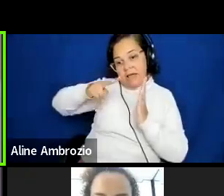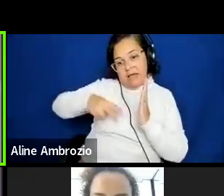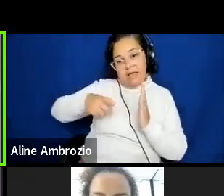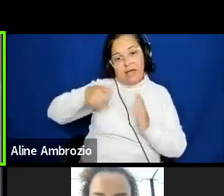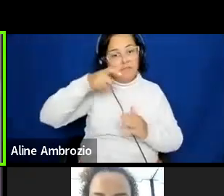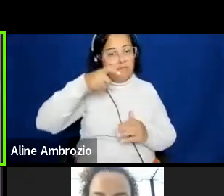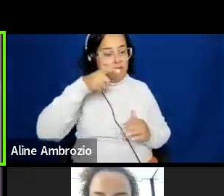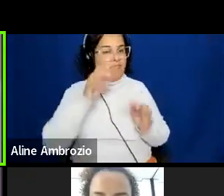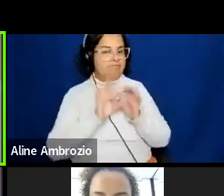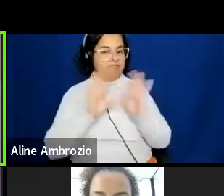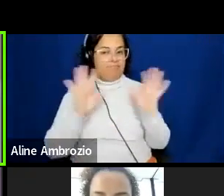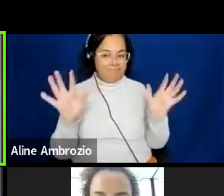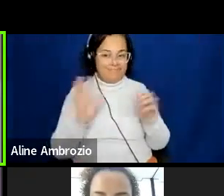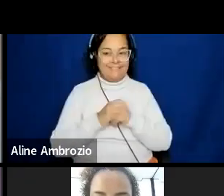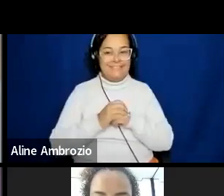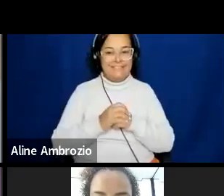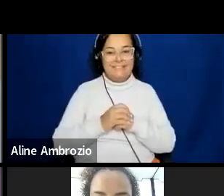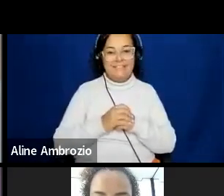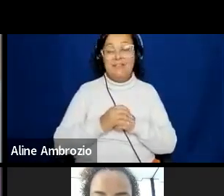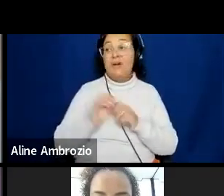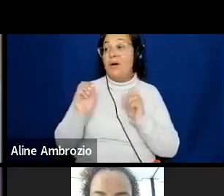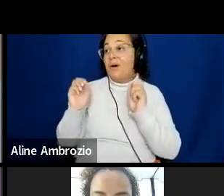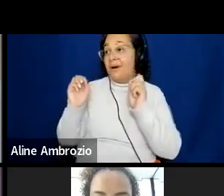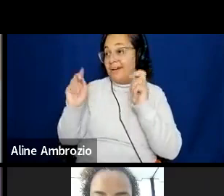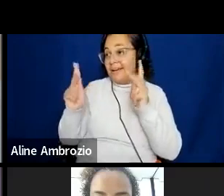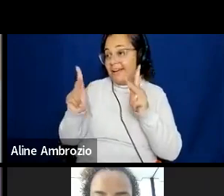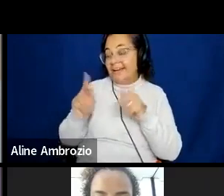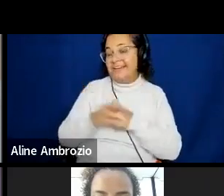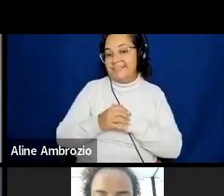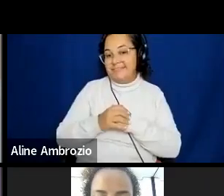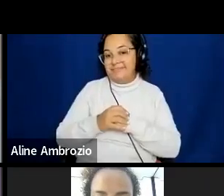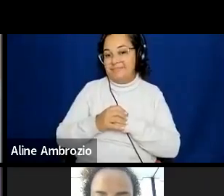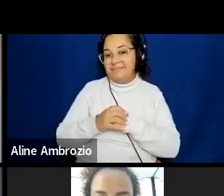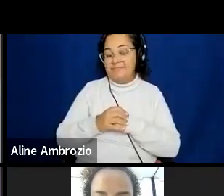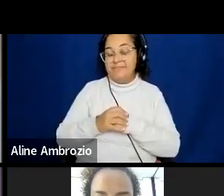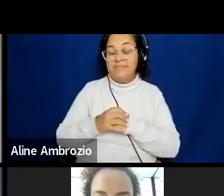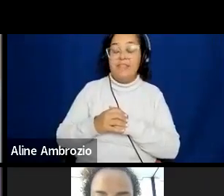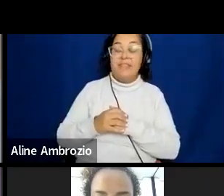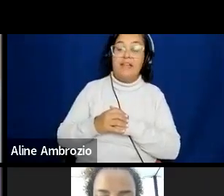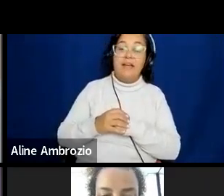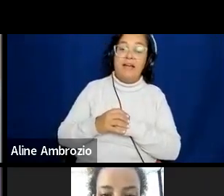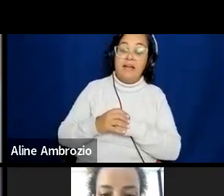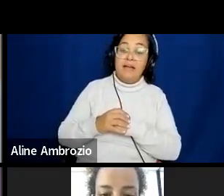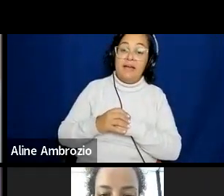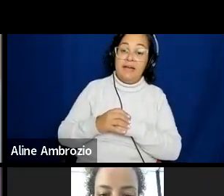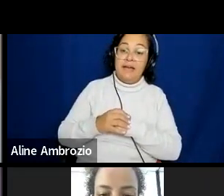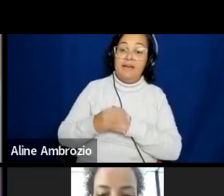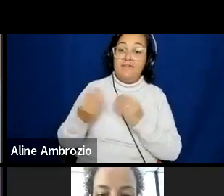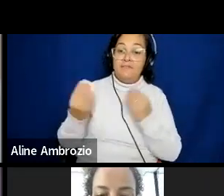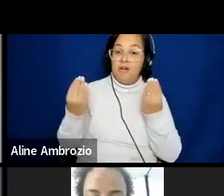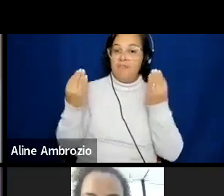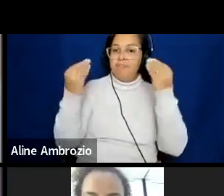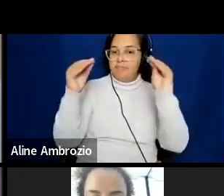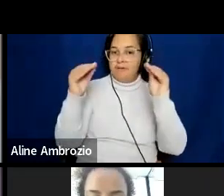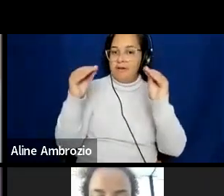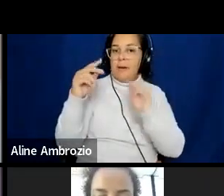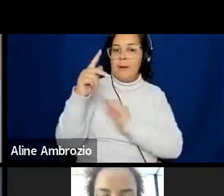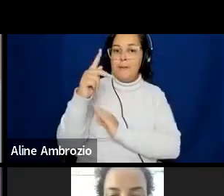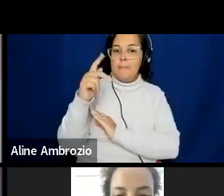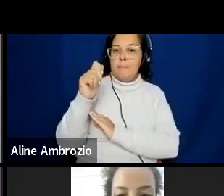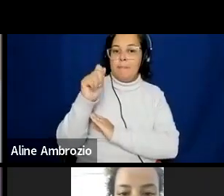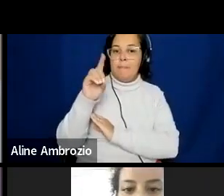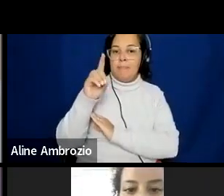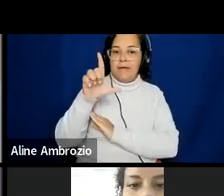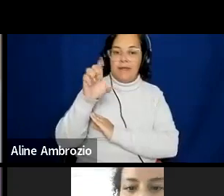anybody's interested. So. Okay, they will be on the Padlet. Os textos vão estar no Padlet, okay? So everybody can